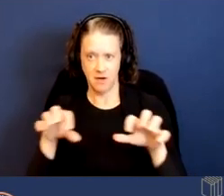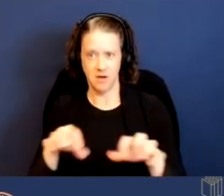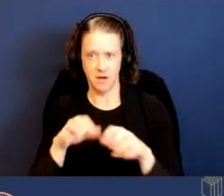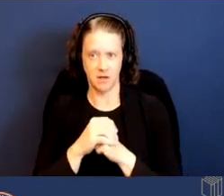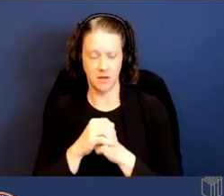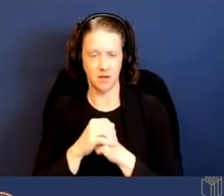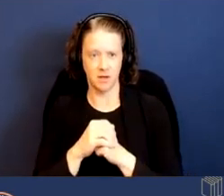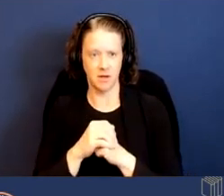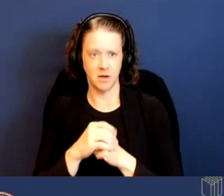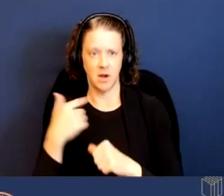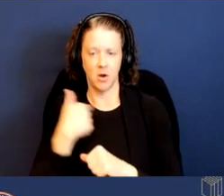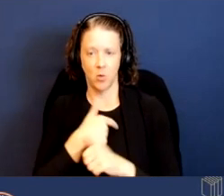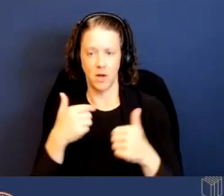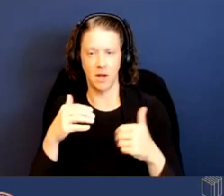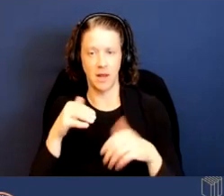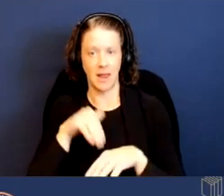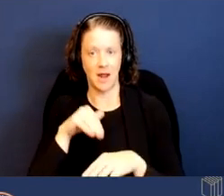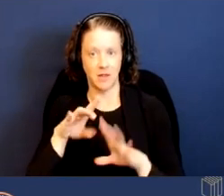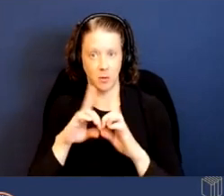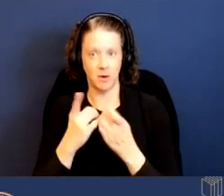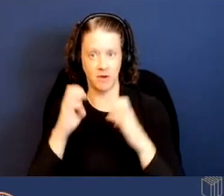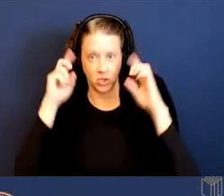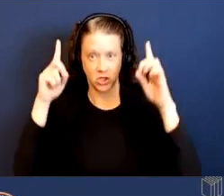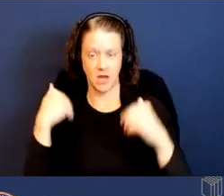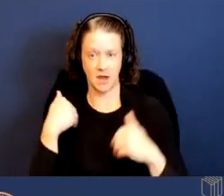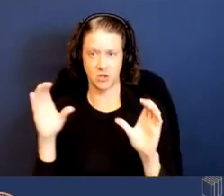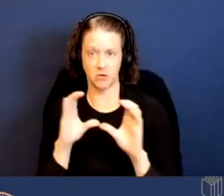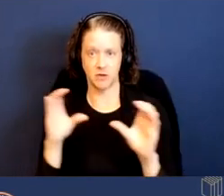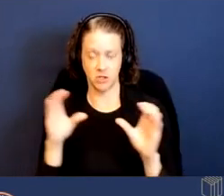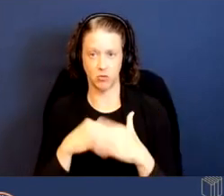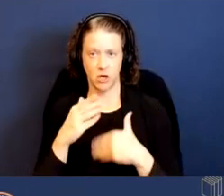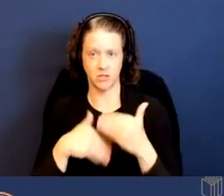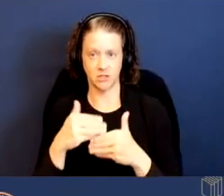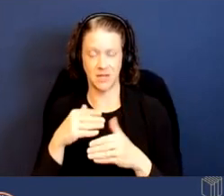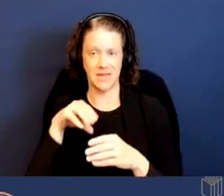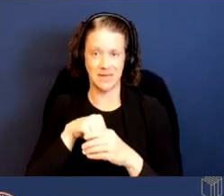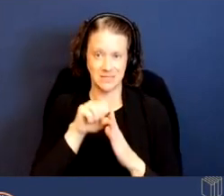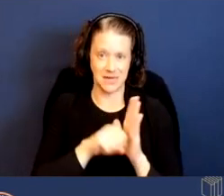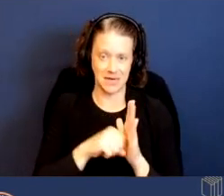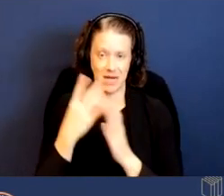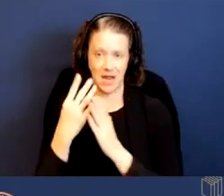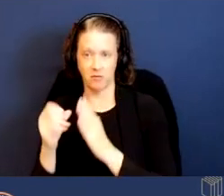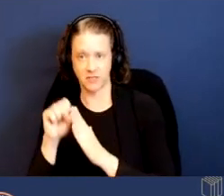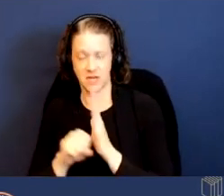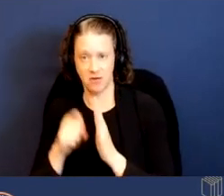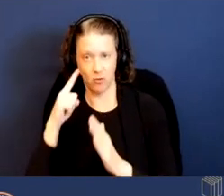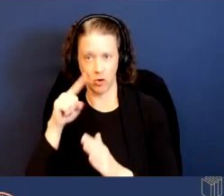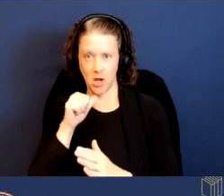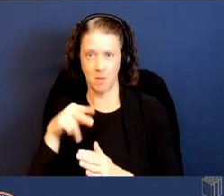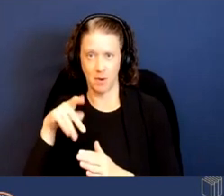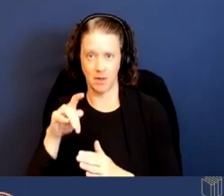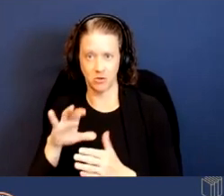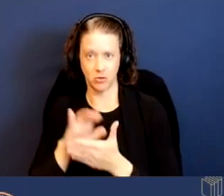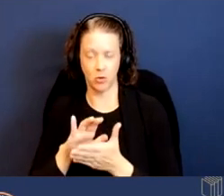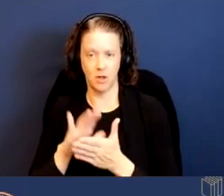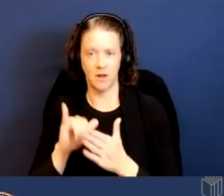have a certification process for non-public schools, both in-state and out-of-state. That certification process is pretty